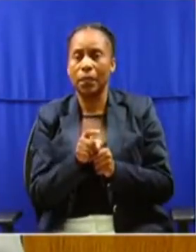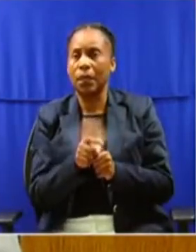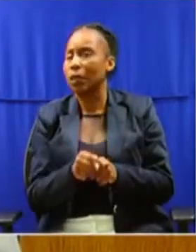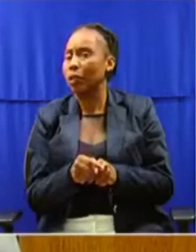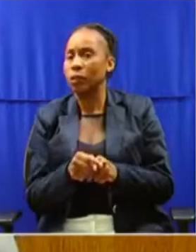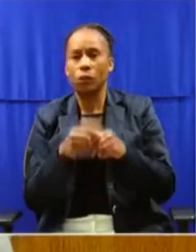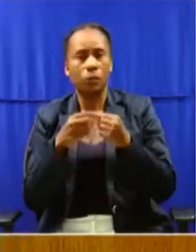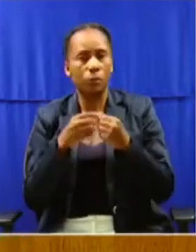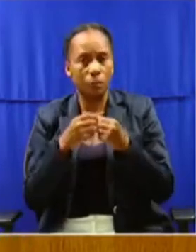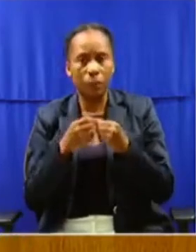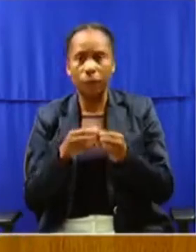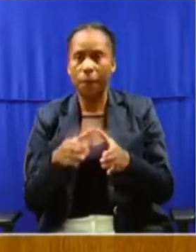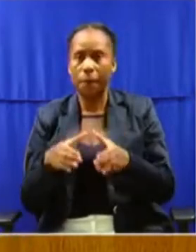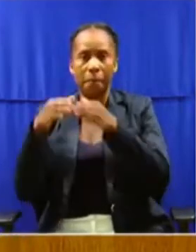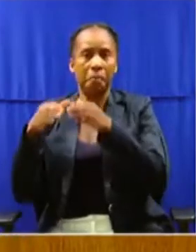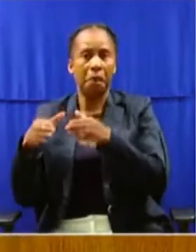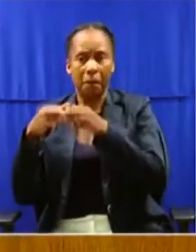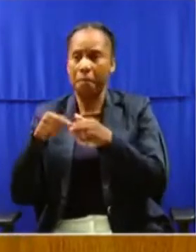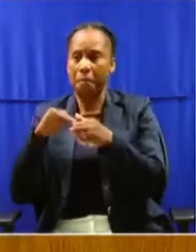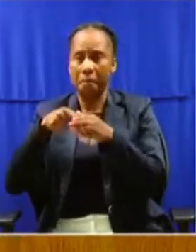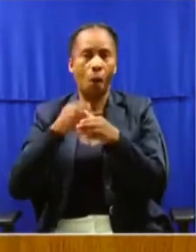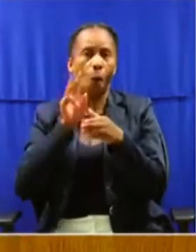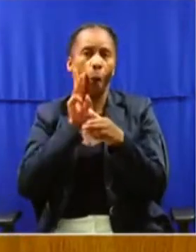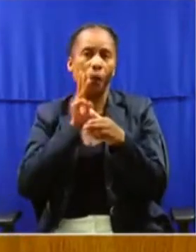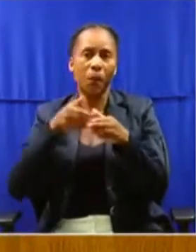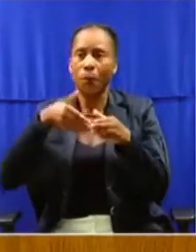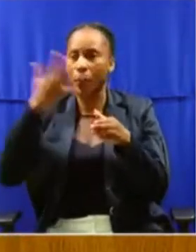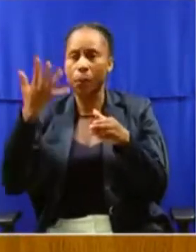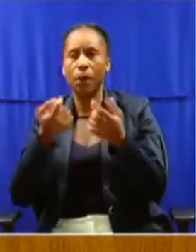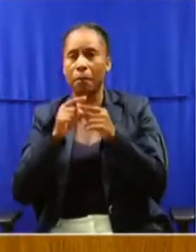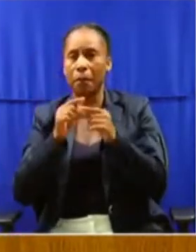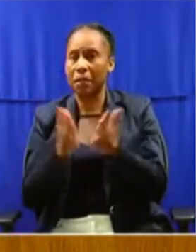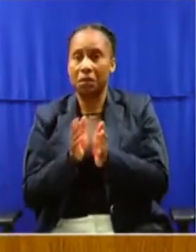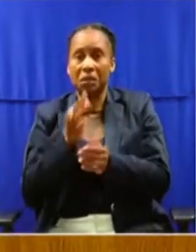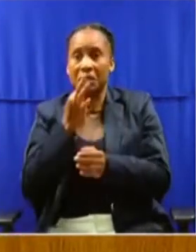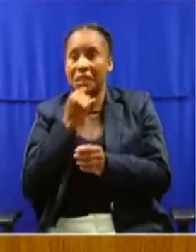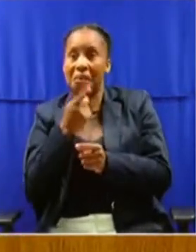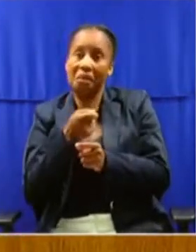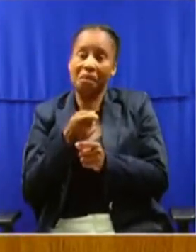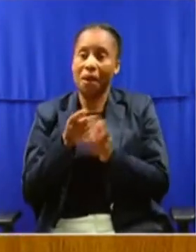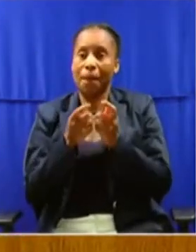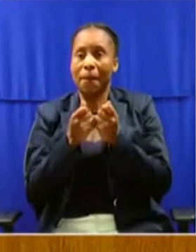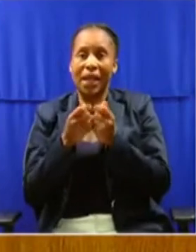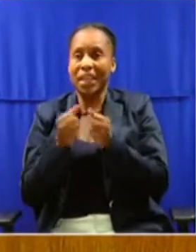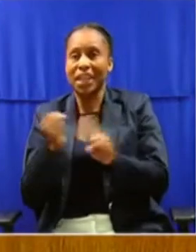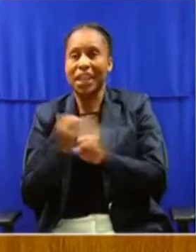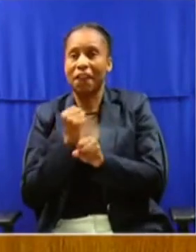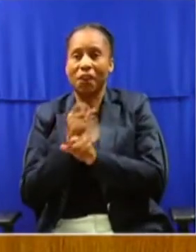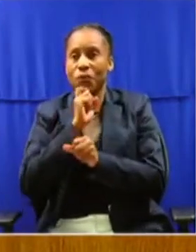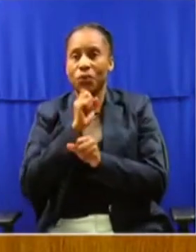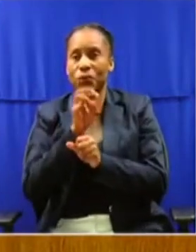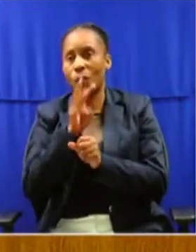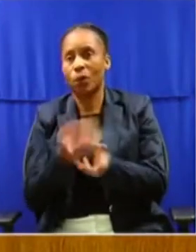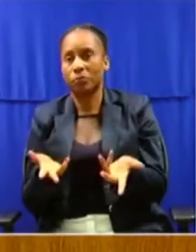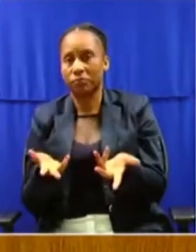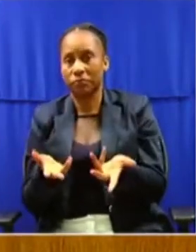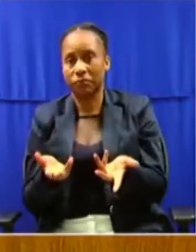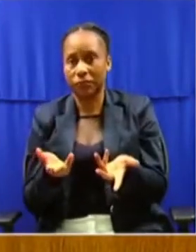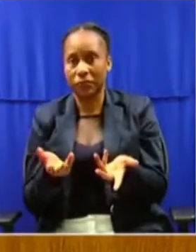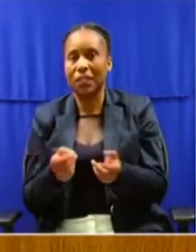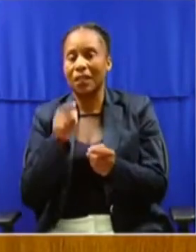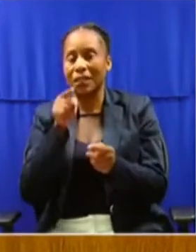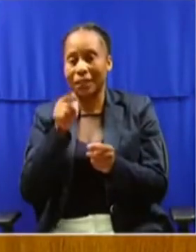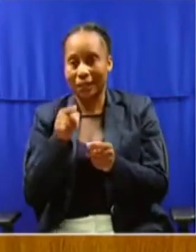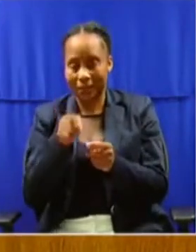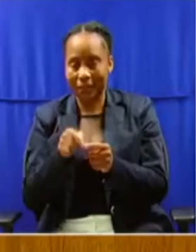water, and yet this money was not going to be spent anyway. The sorry state of affairs cannot continue. And